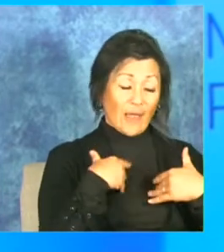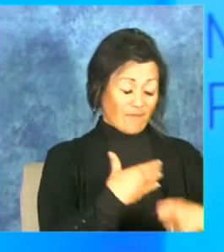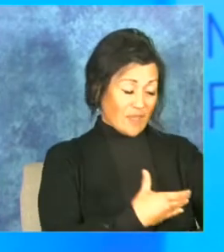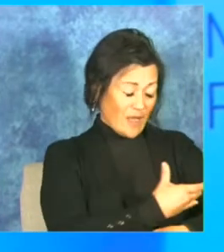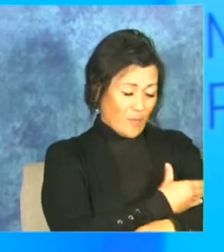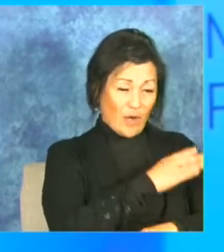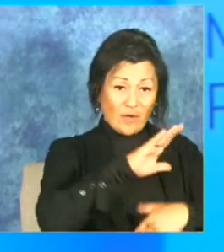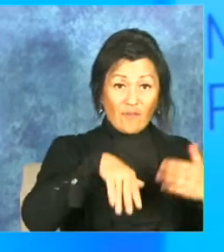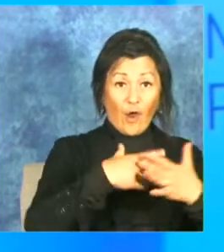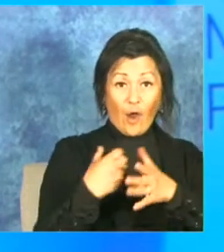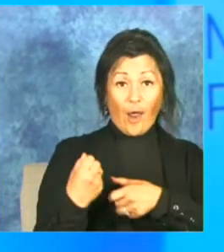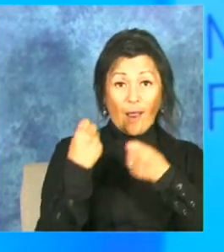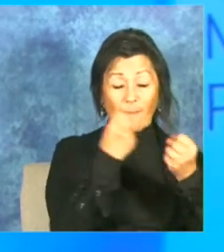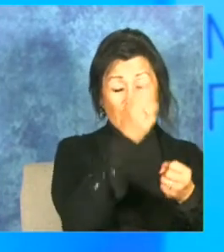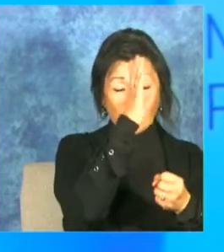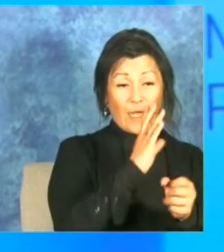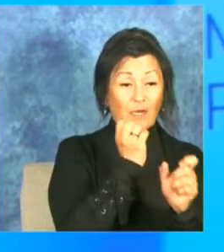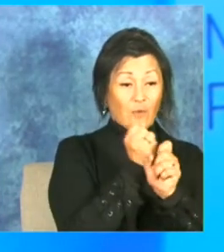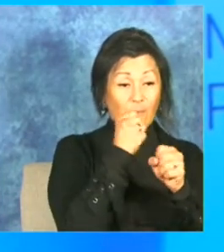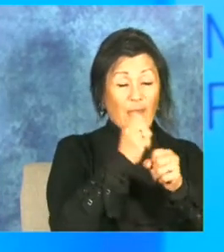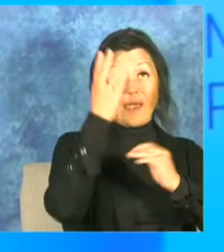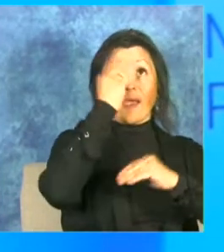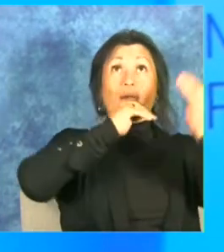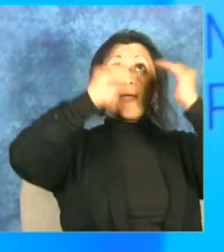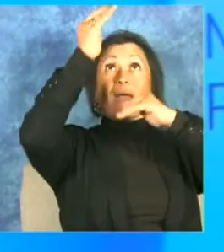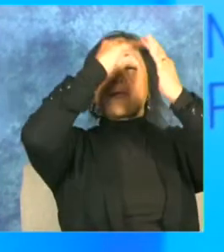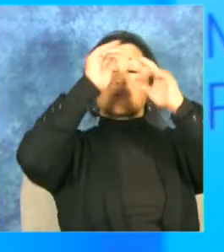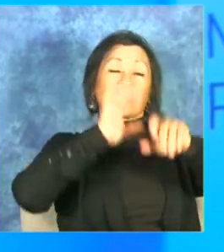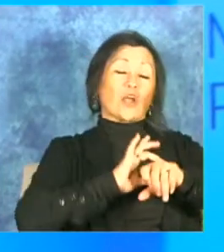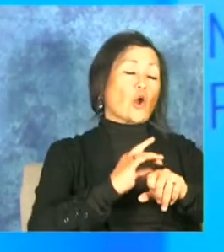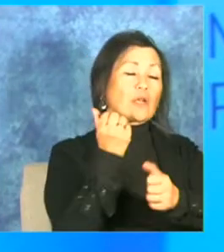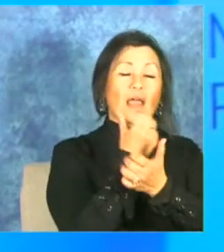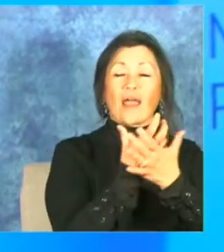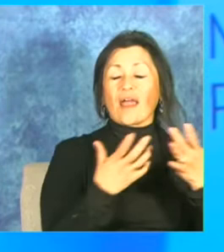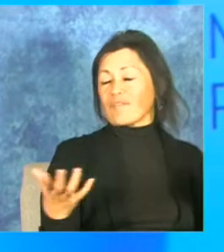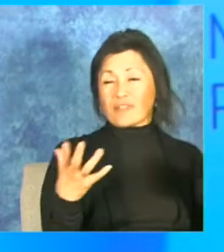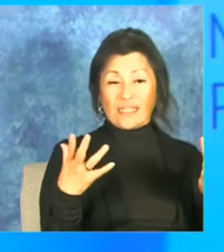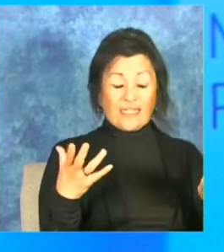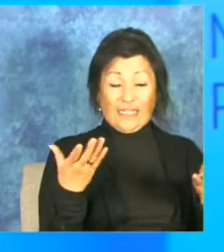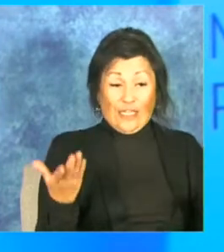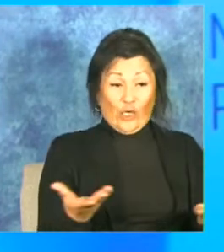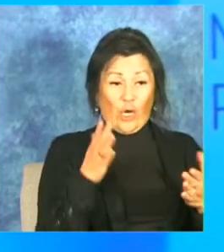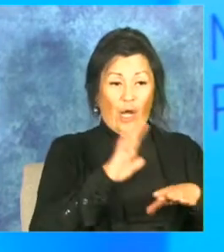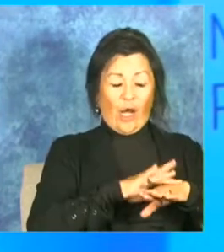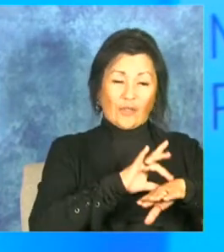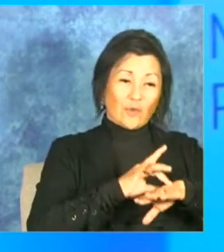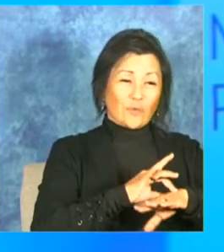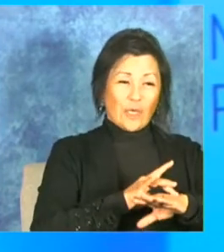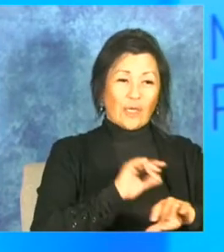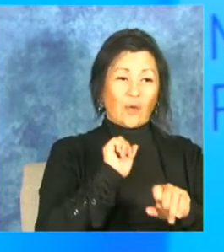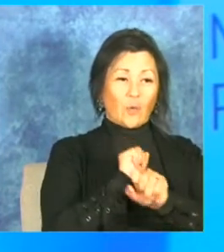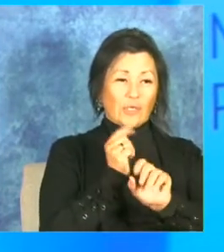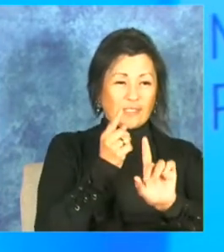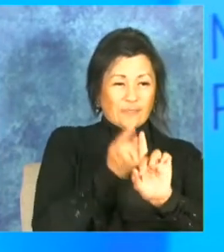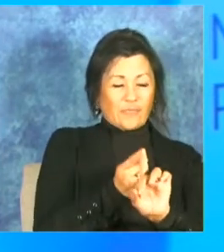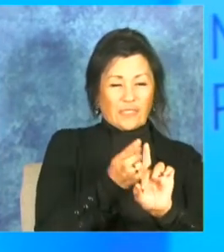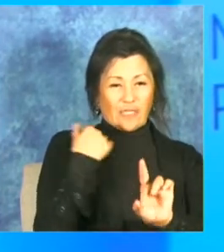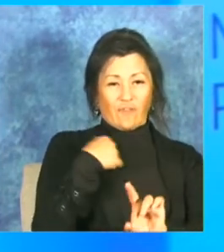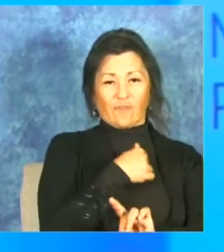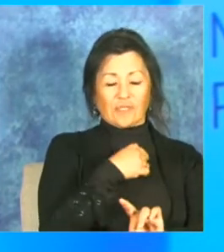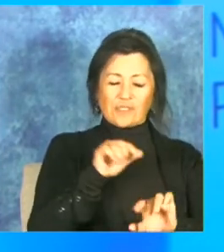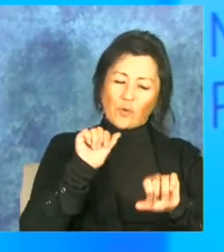power of Almighty God, who created the heavens and the earth and everything that resides in it, working specifically for